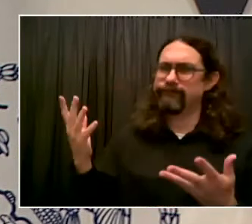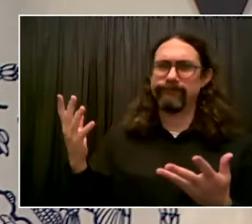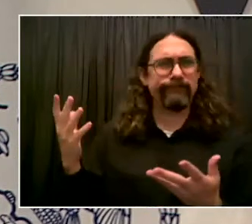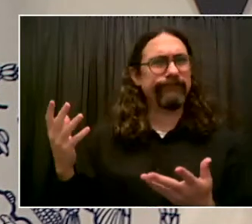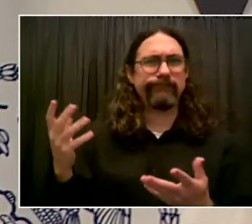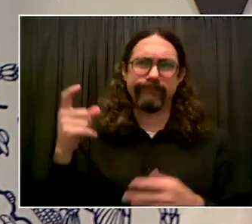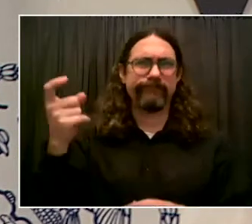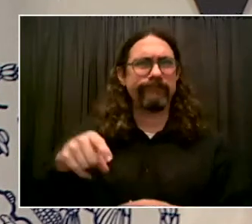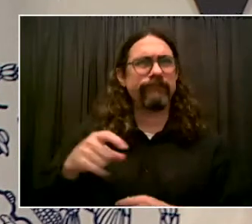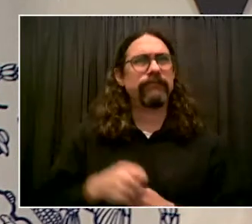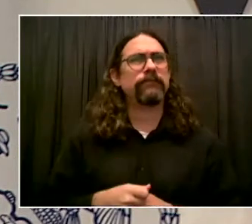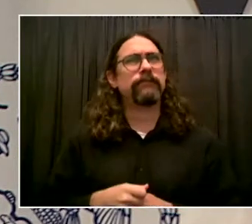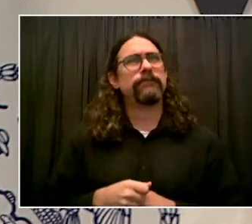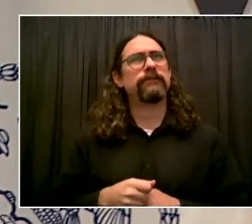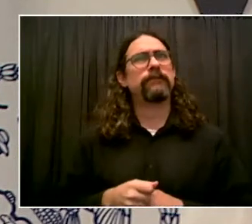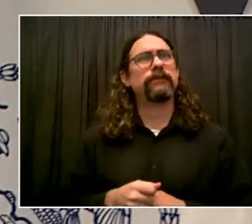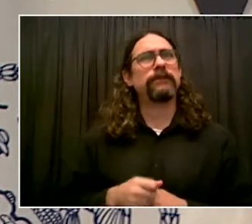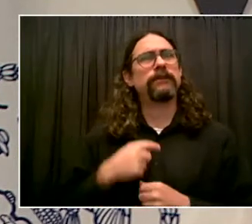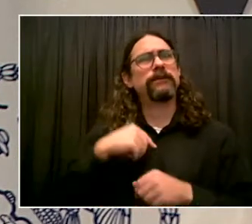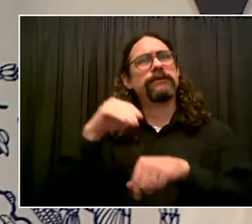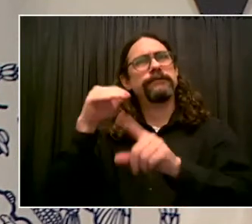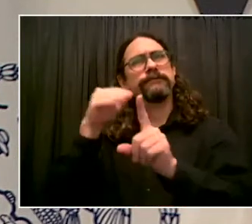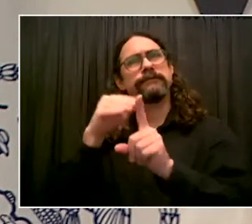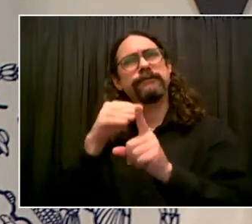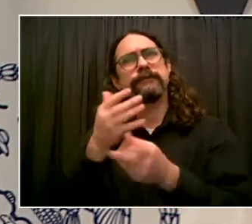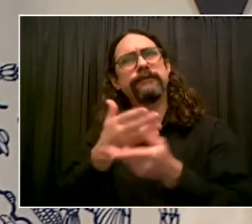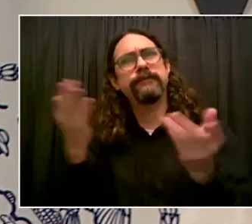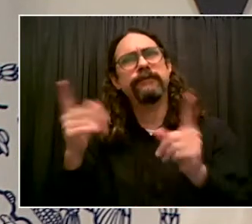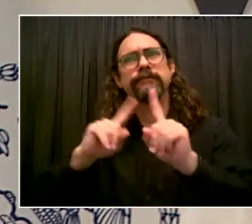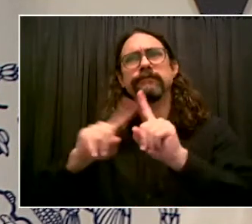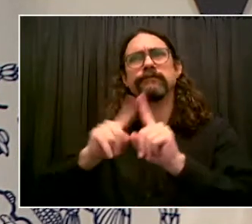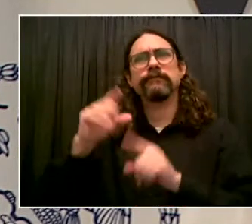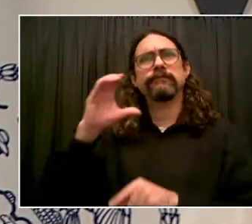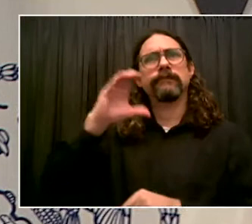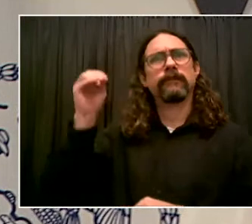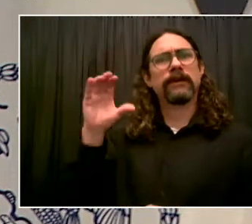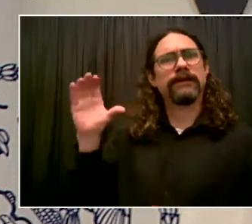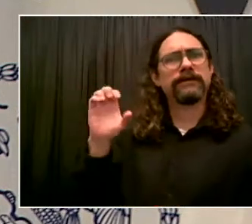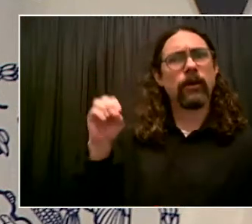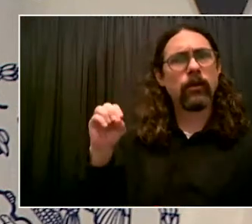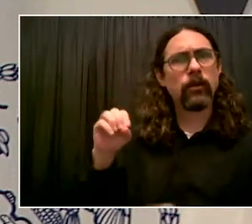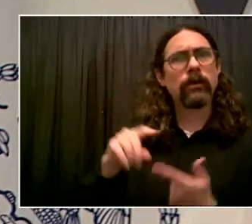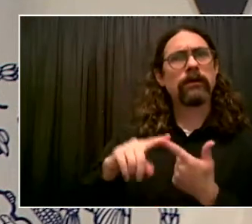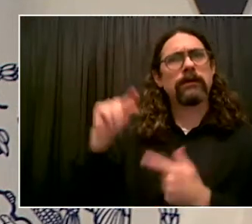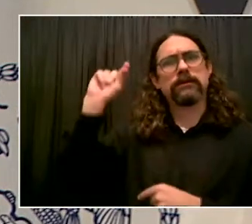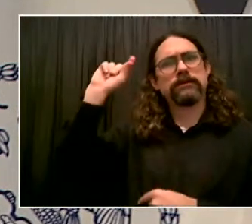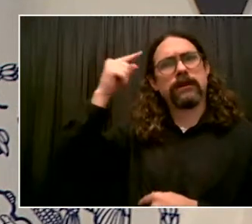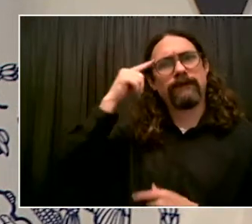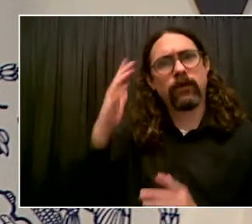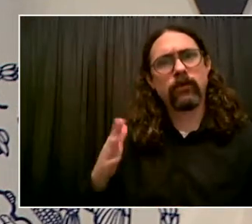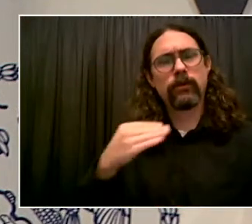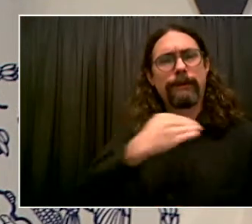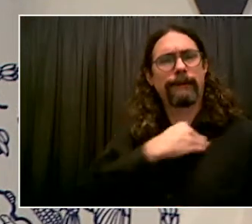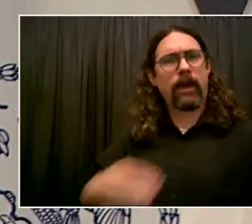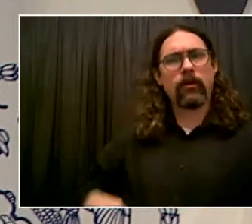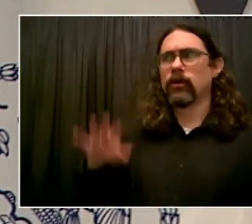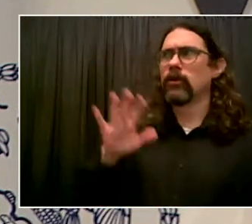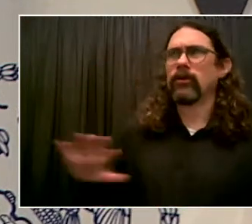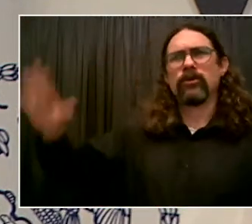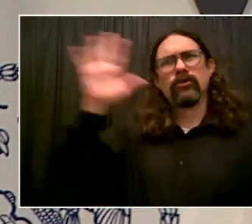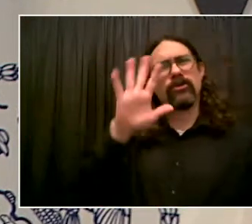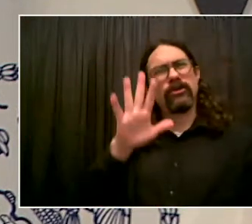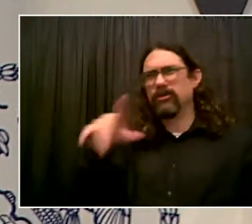full vaccination mandate, because it will allow us to end the COVID era once and for all. We got to end it. This is how we